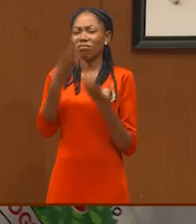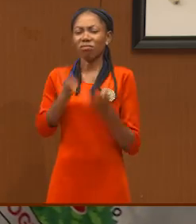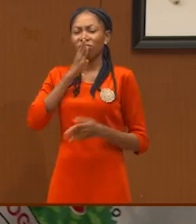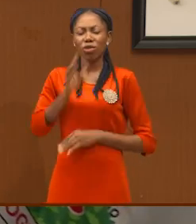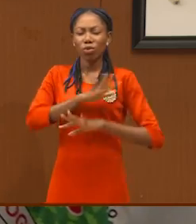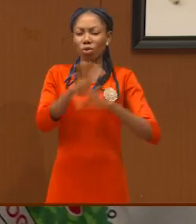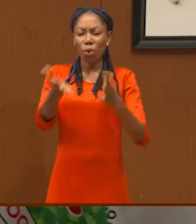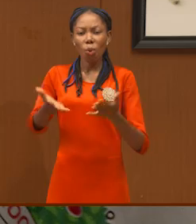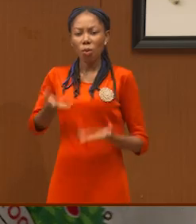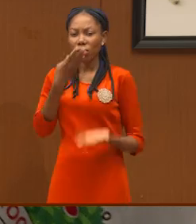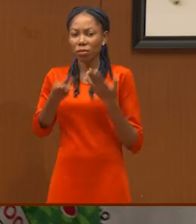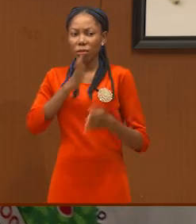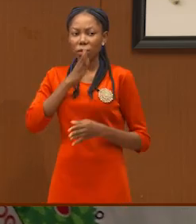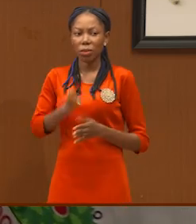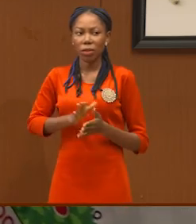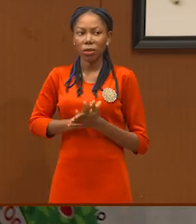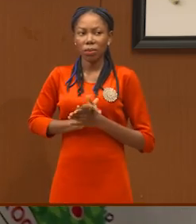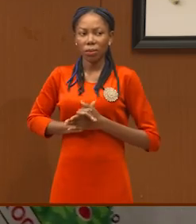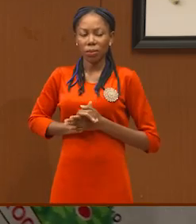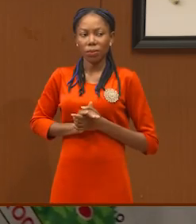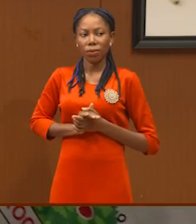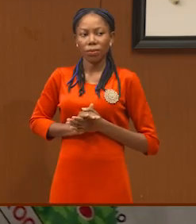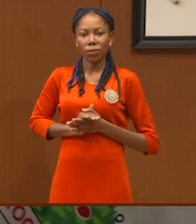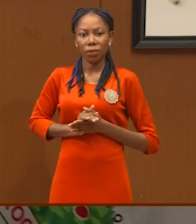yourself. No, that's what I'm saying. Look at me.